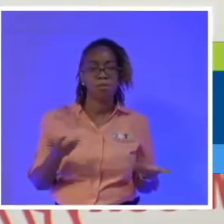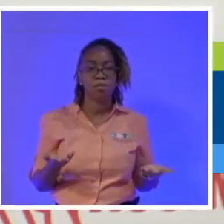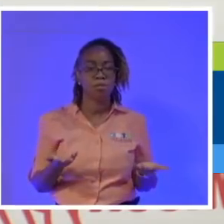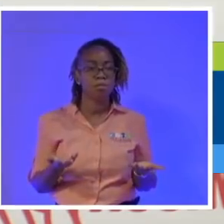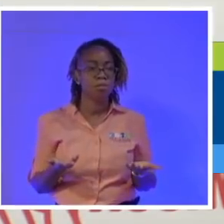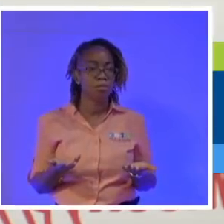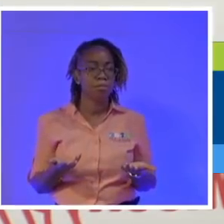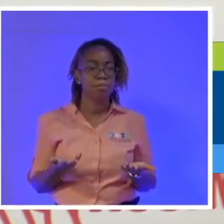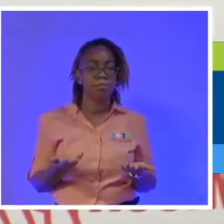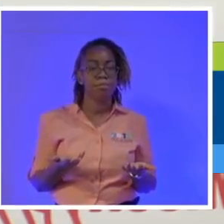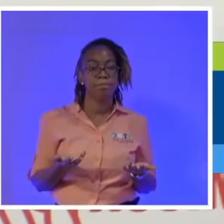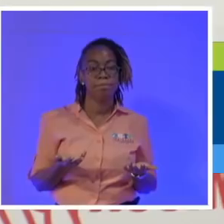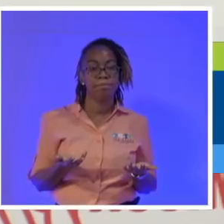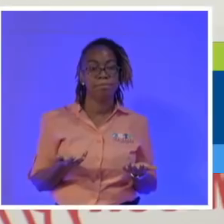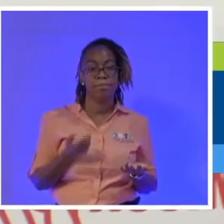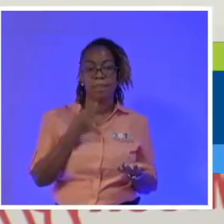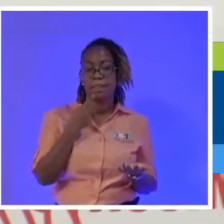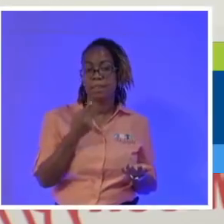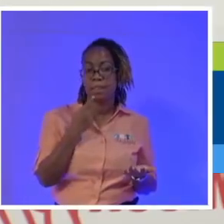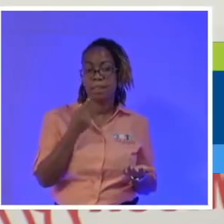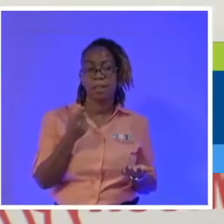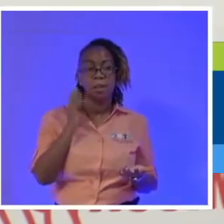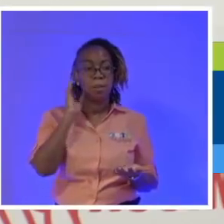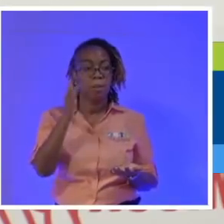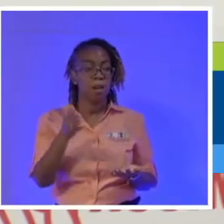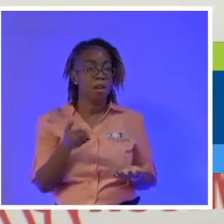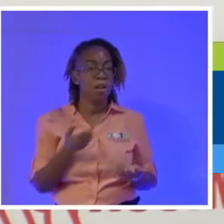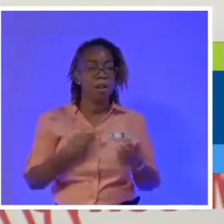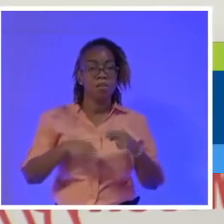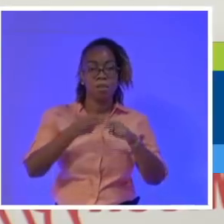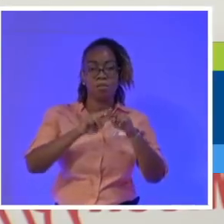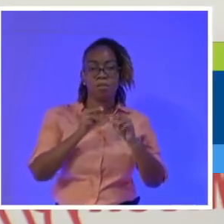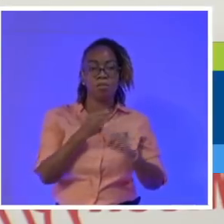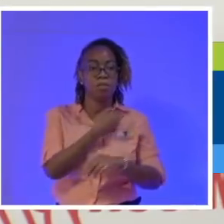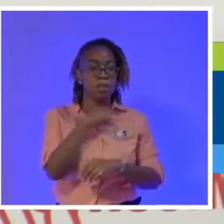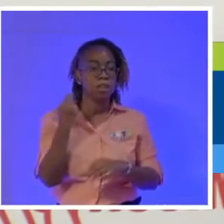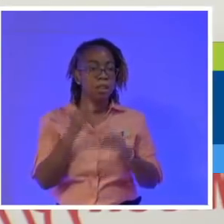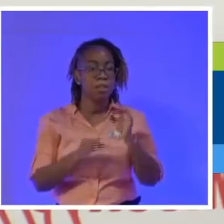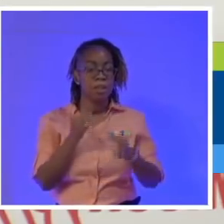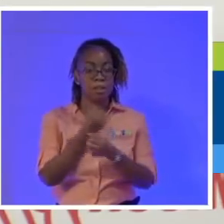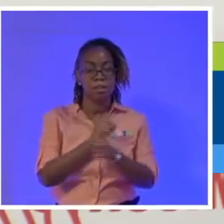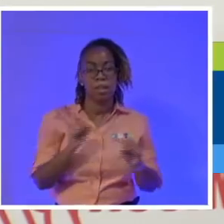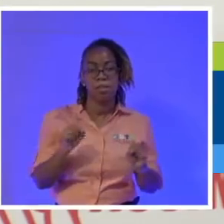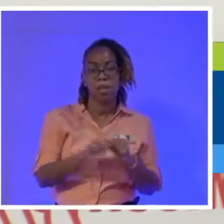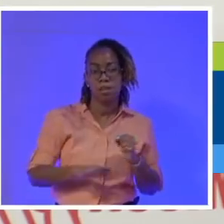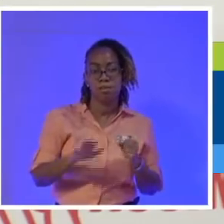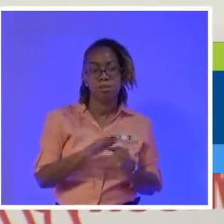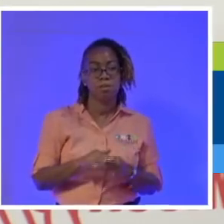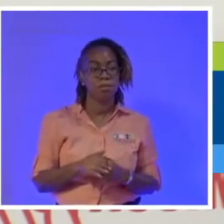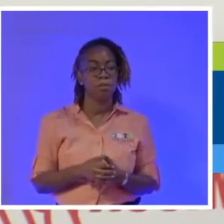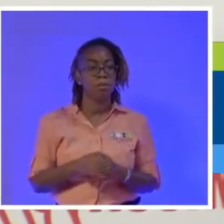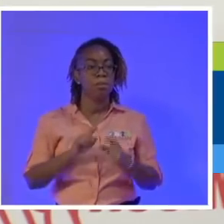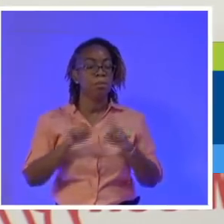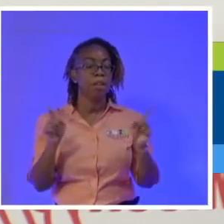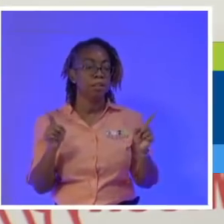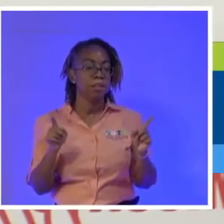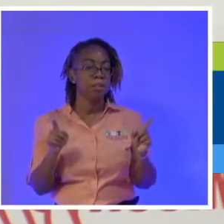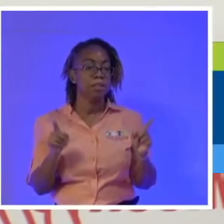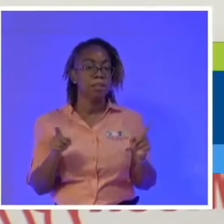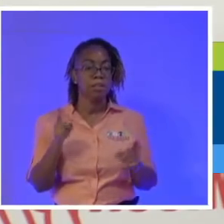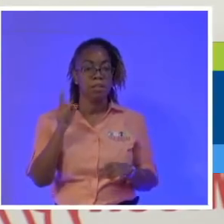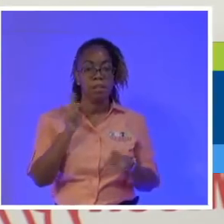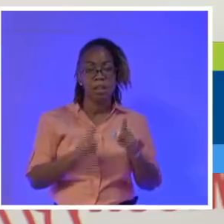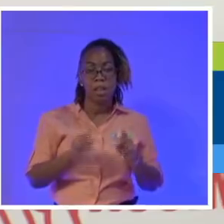conversely increasing the risk of transmission. What you would see is that if the measures aren't adhered to, if the people trying to